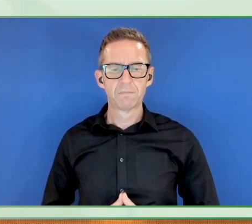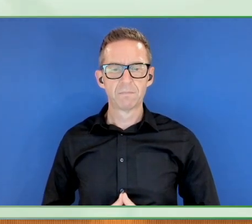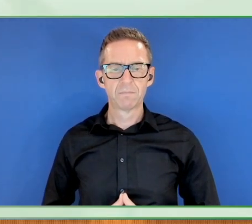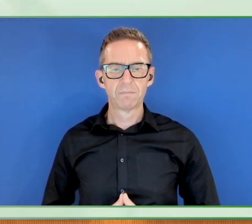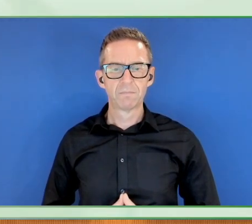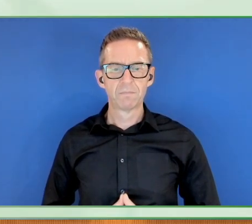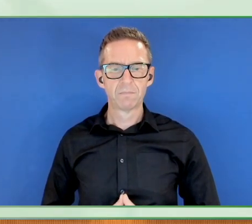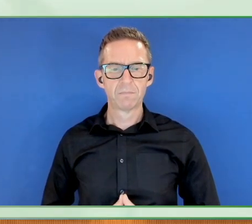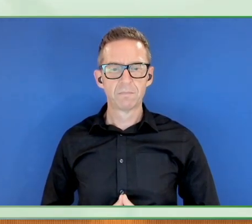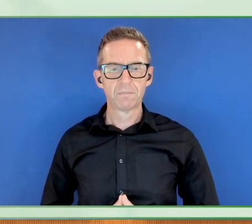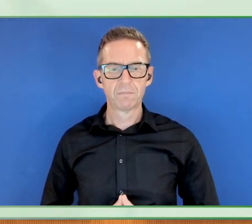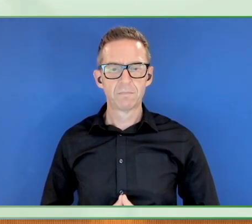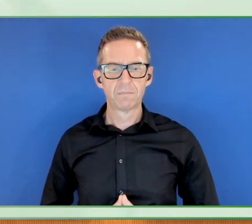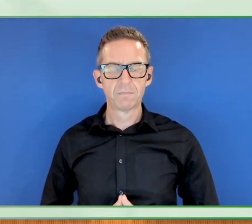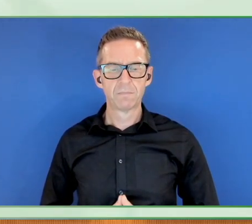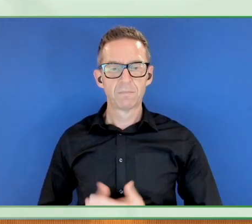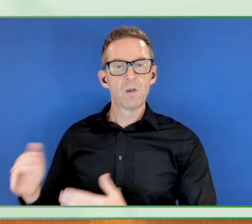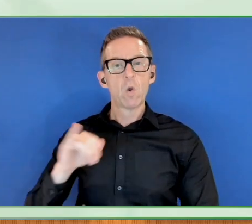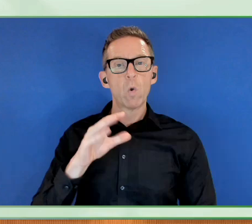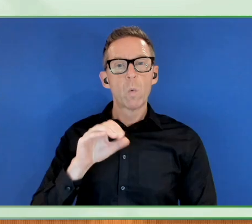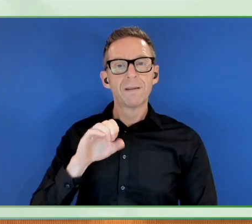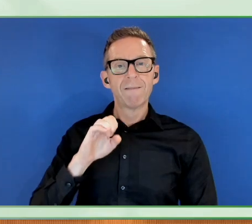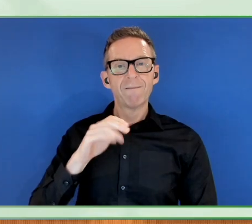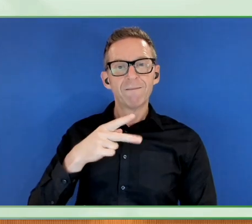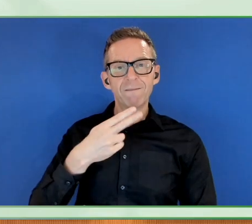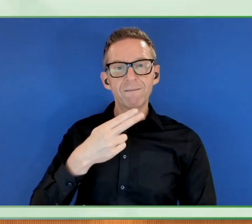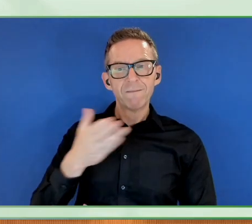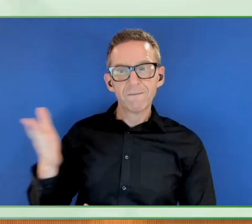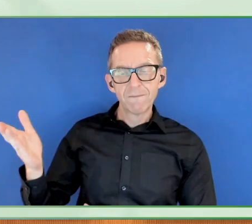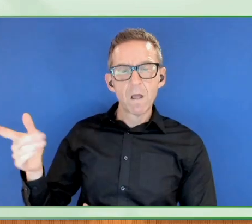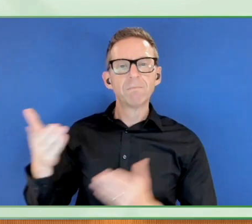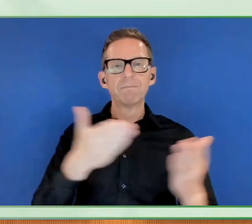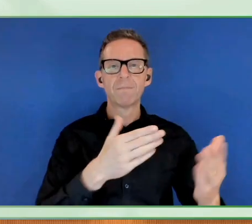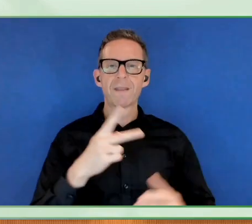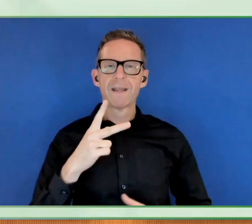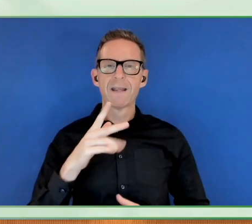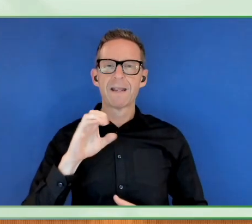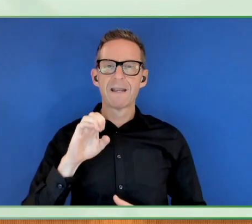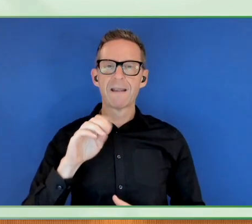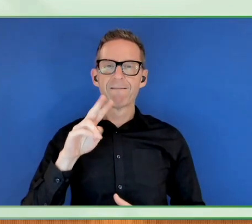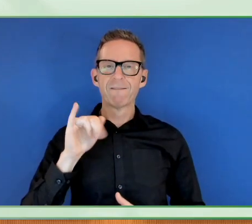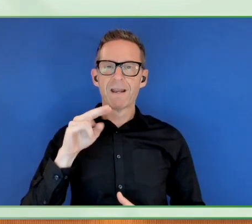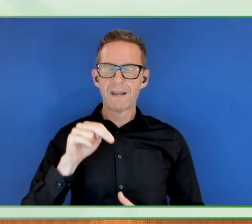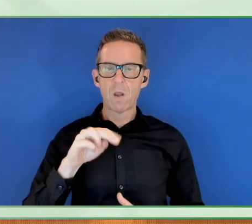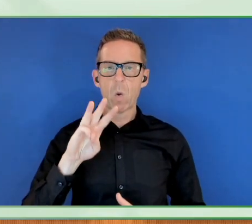Hi, thank you. Kevin White from the W3C. Oh. I'm interested in